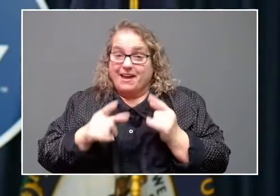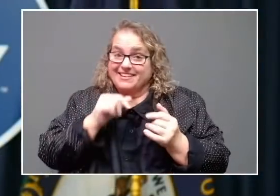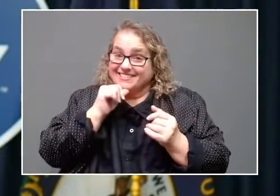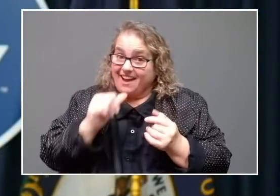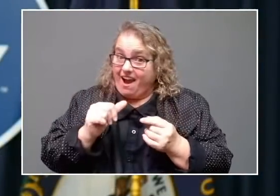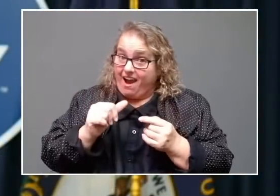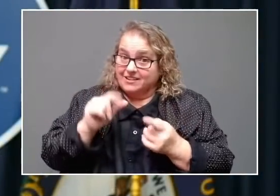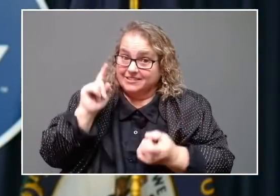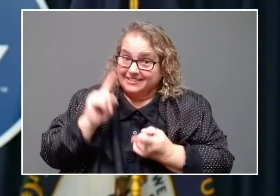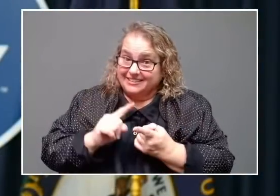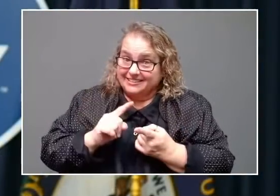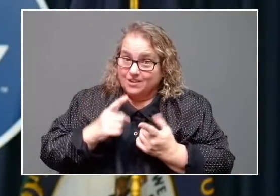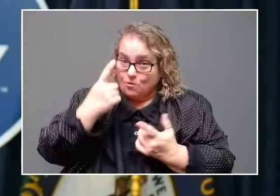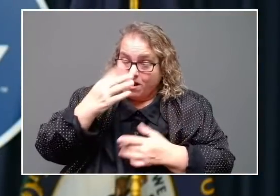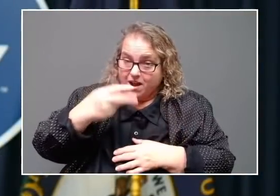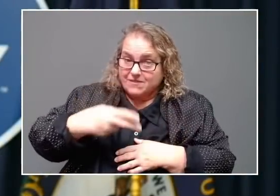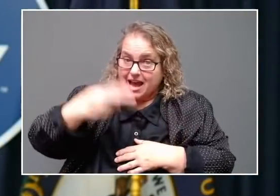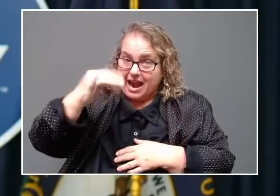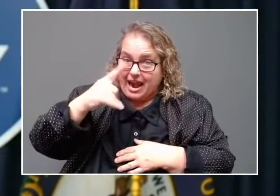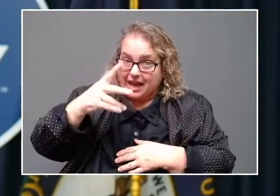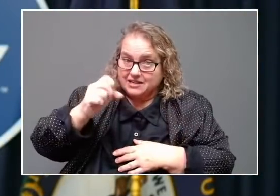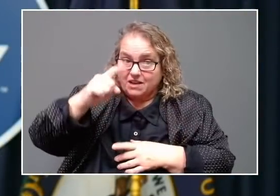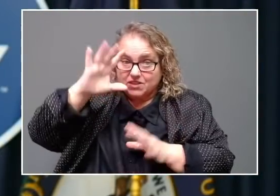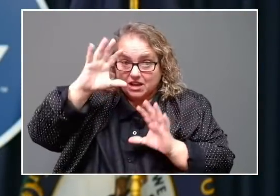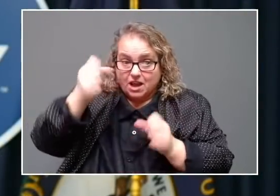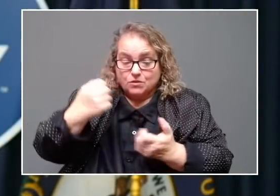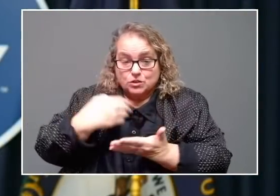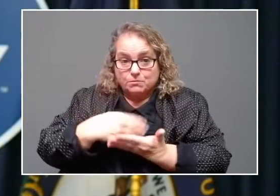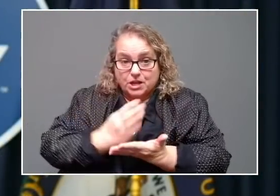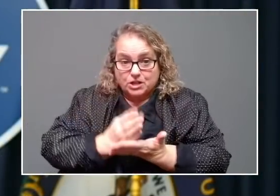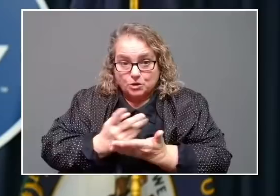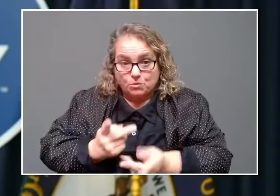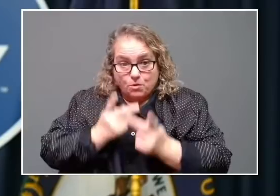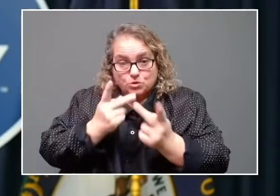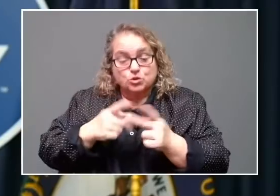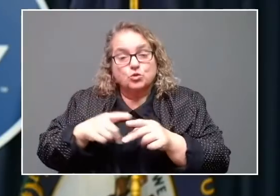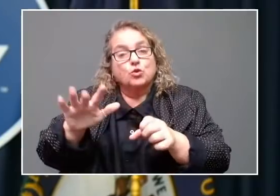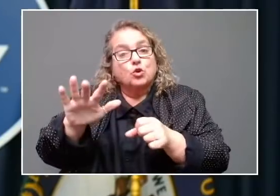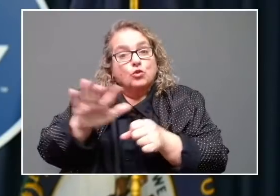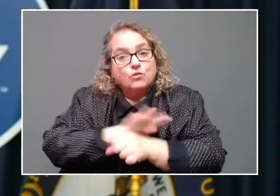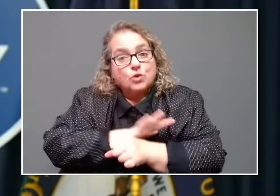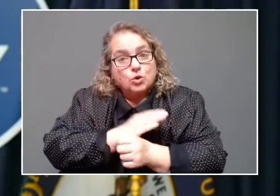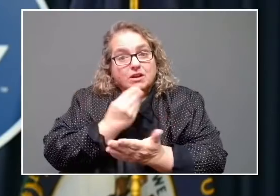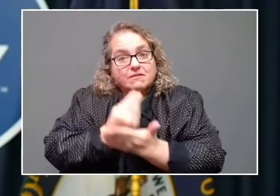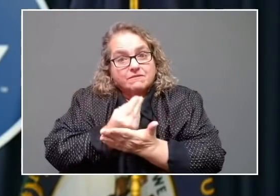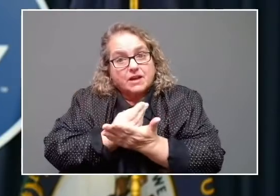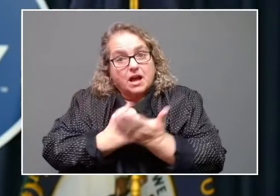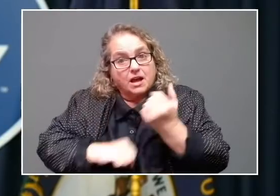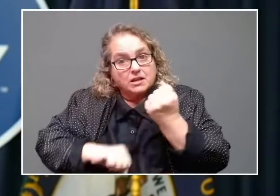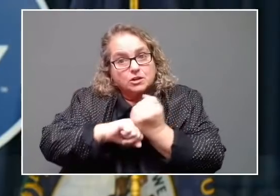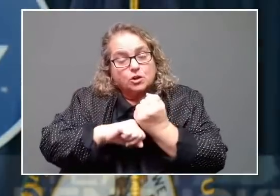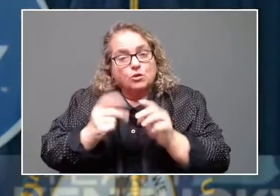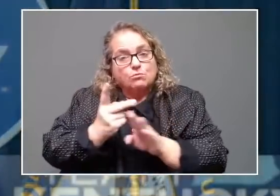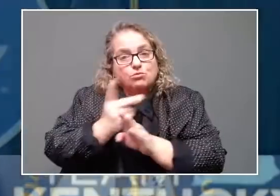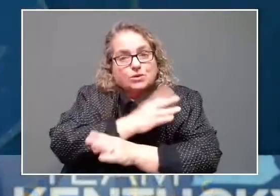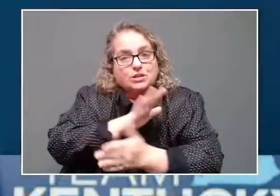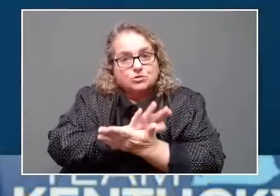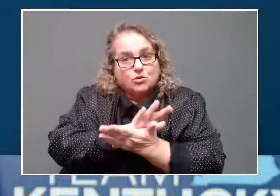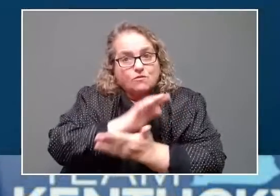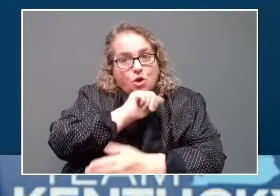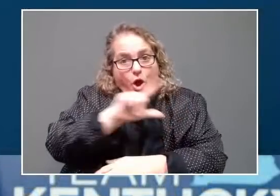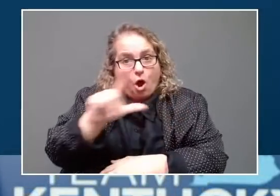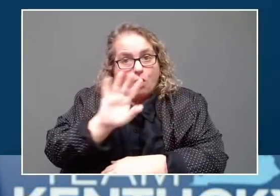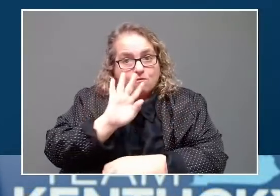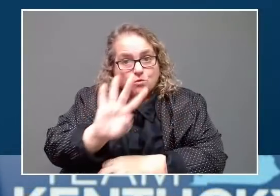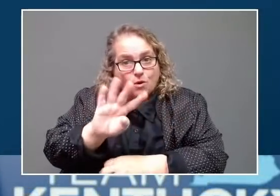the governor's budget proposal, and it was to fully fund preschool for every 4-year-old in the state. And as the